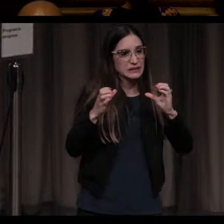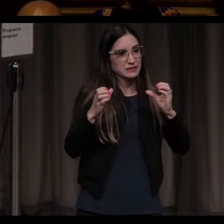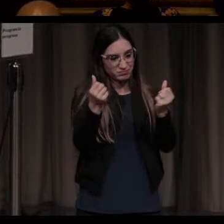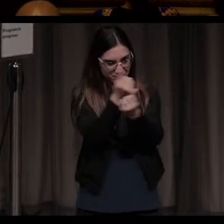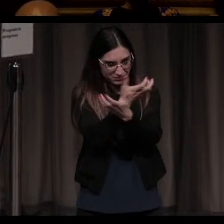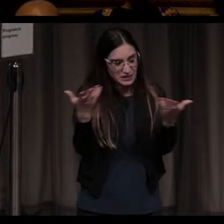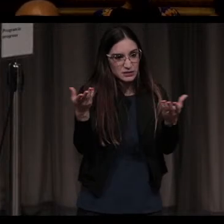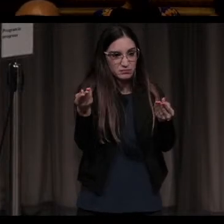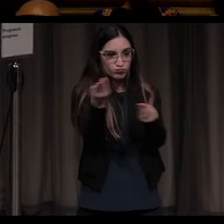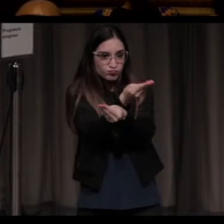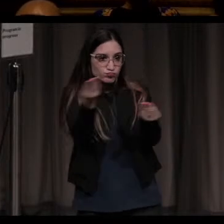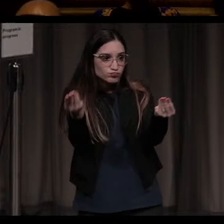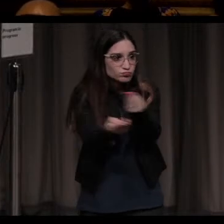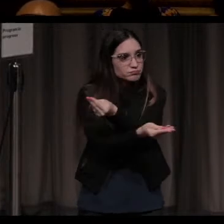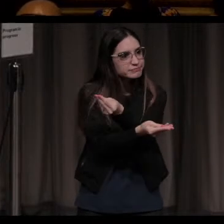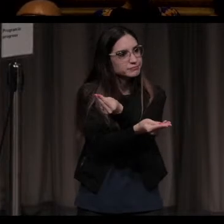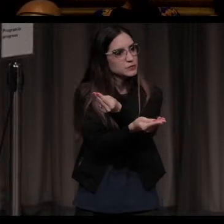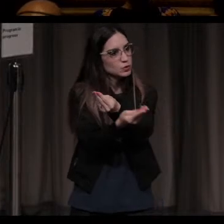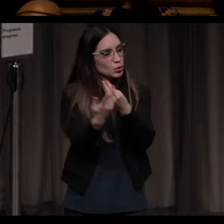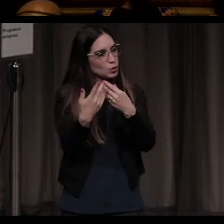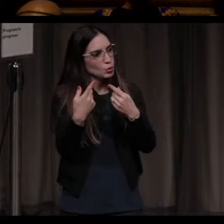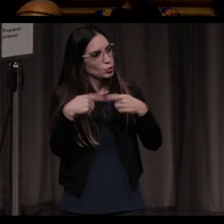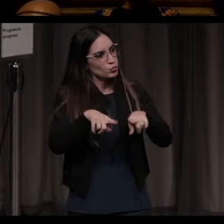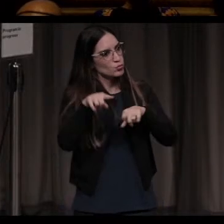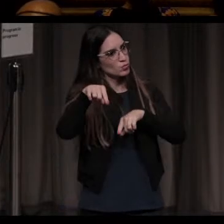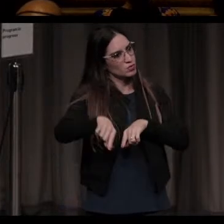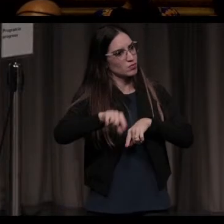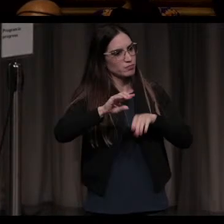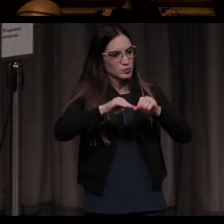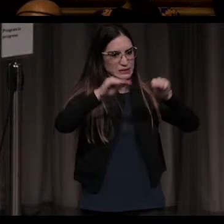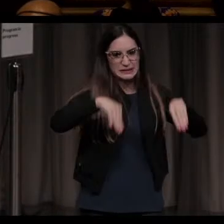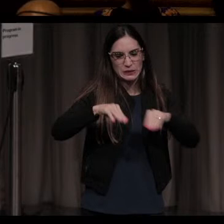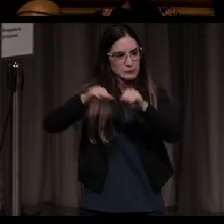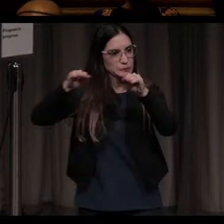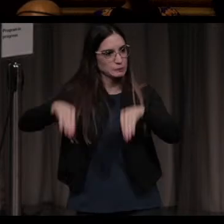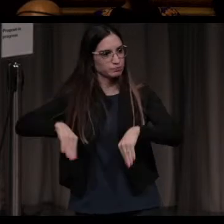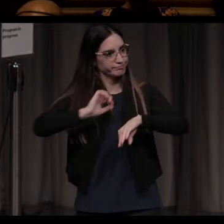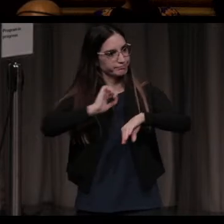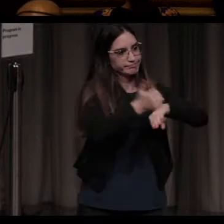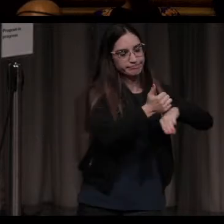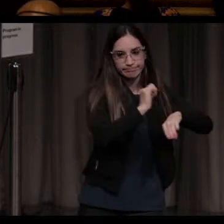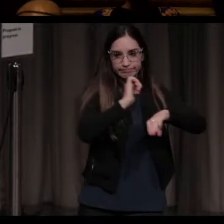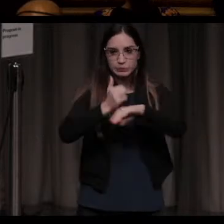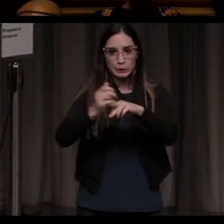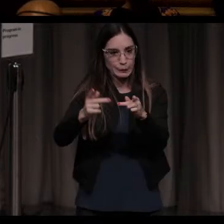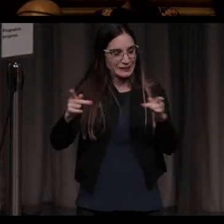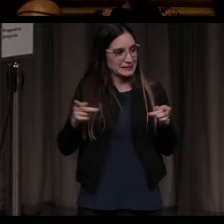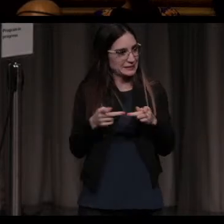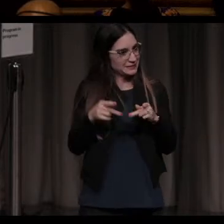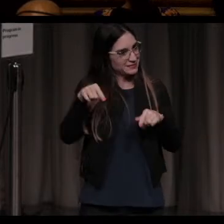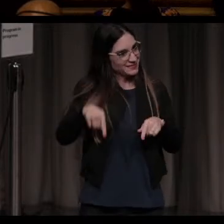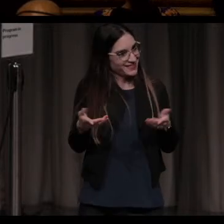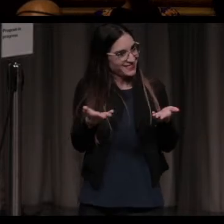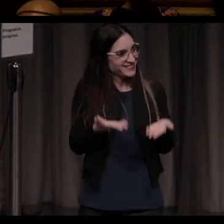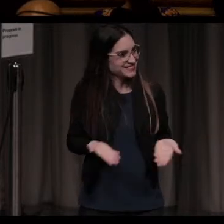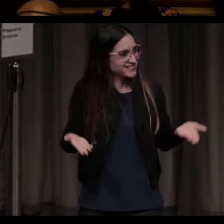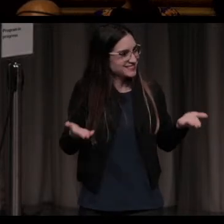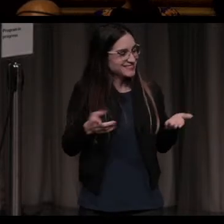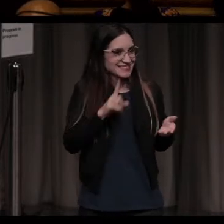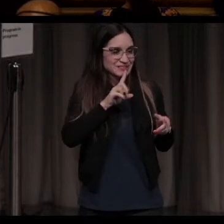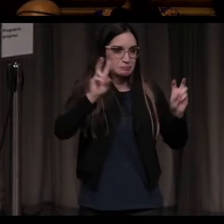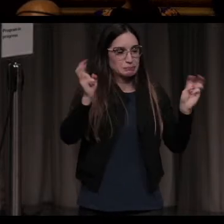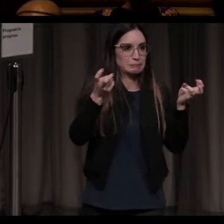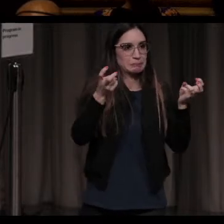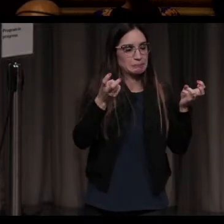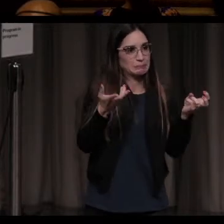in institutions like this. So making sure there's clear compensation, there's clear authorship, there's clear, I keep saying agency, but